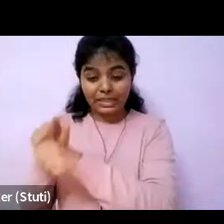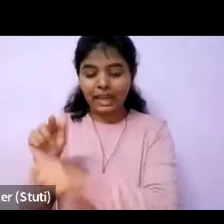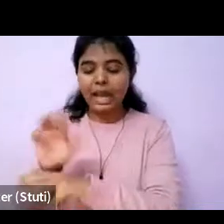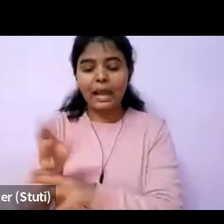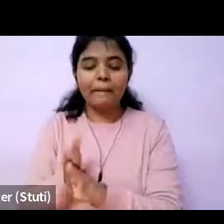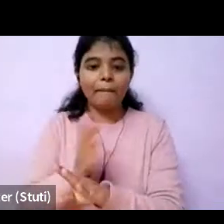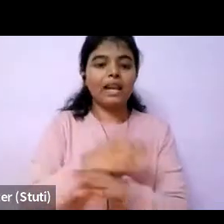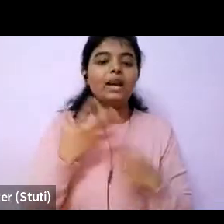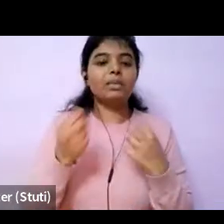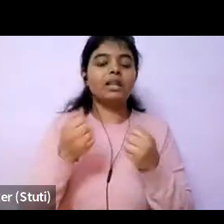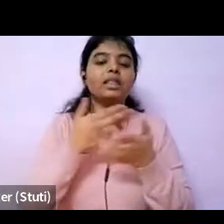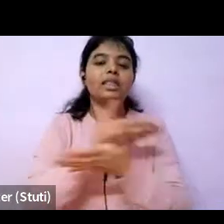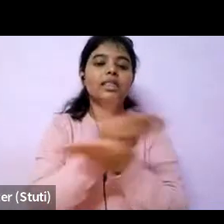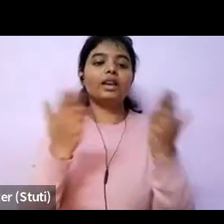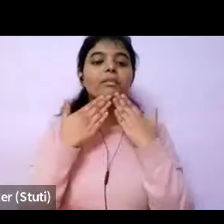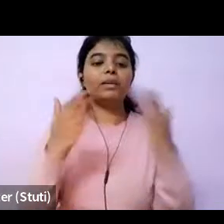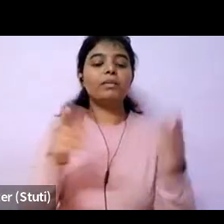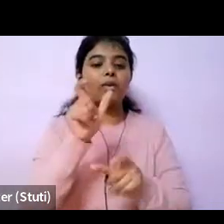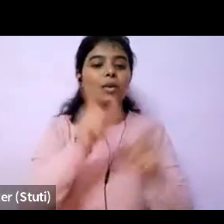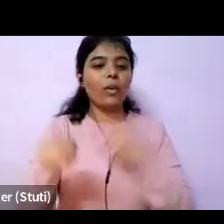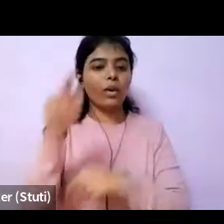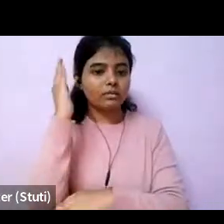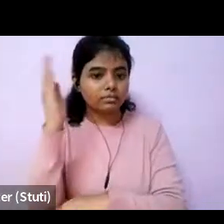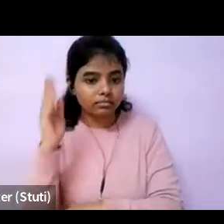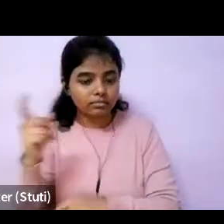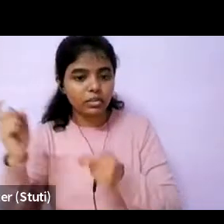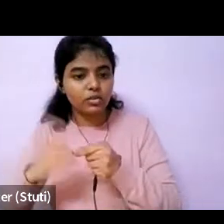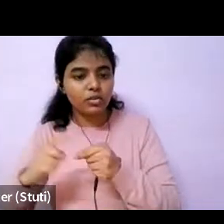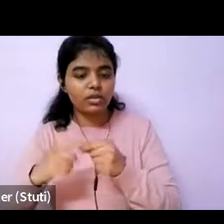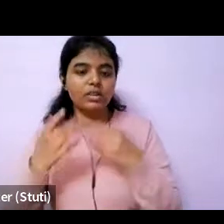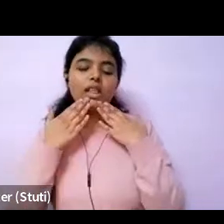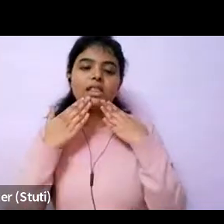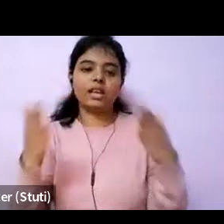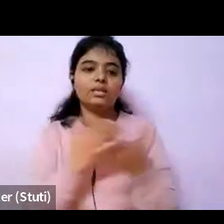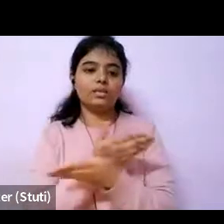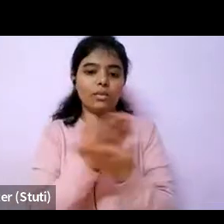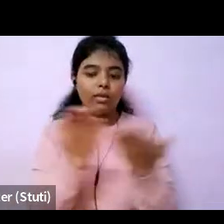to thank all our speakers, the